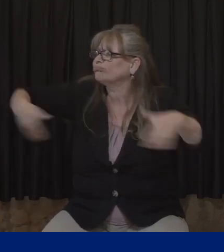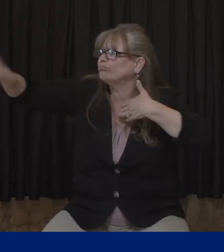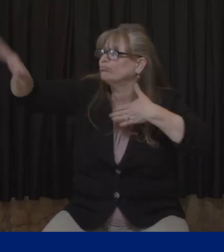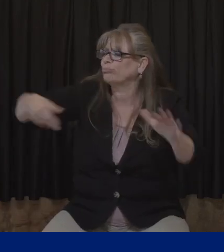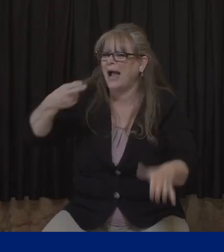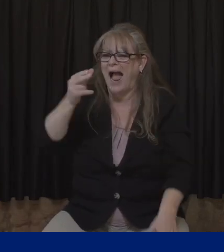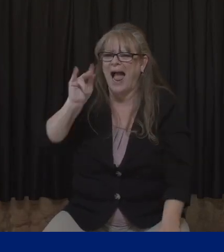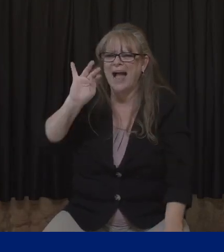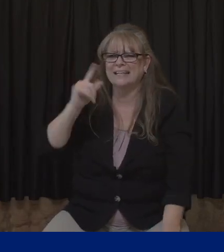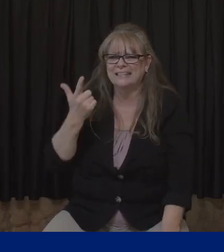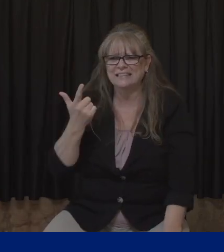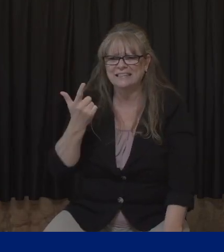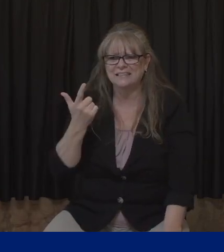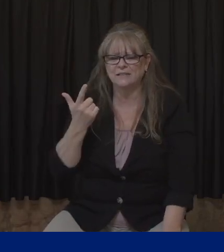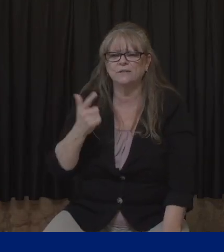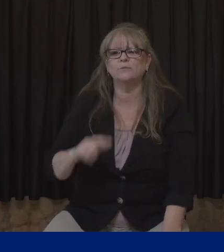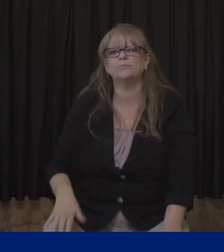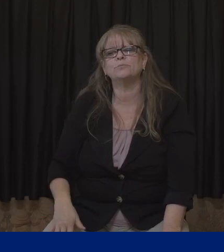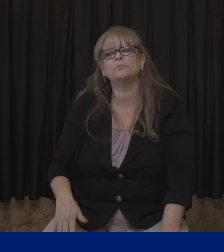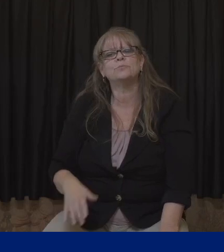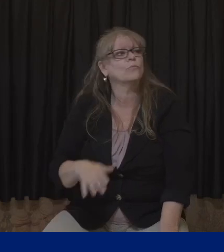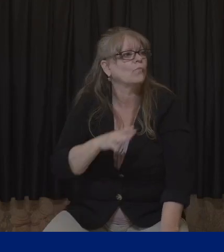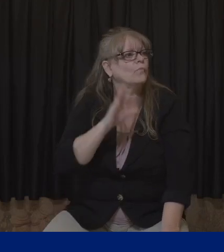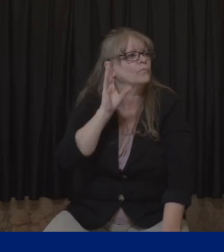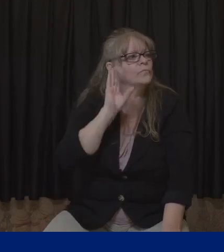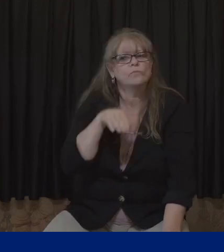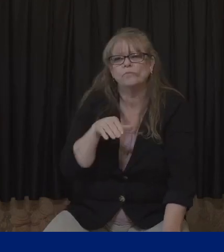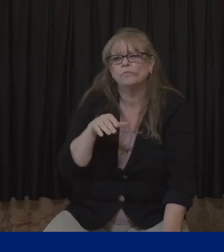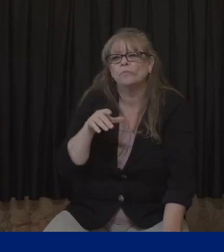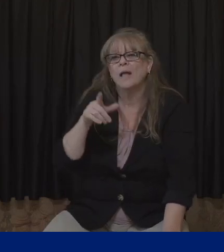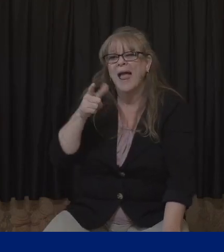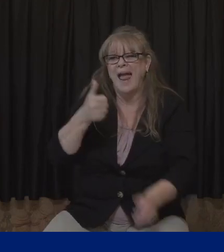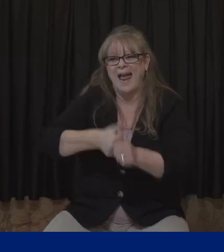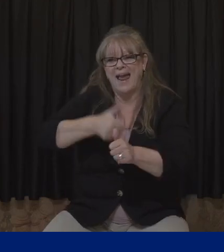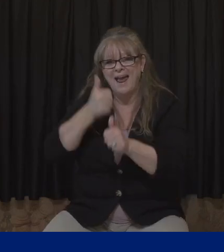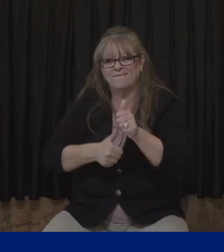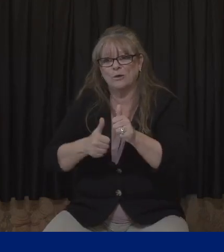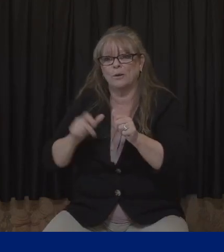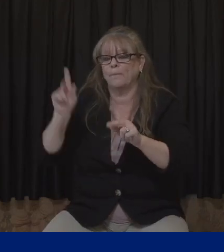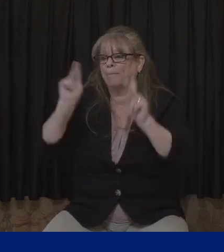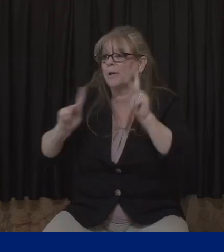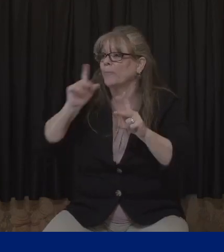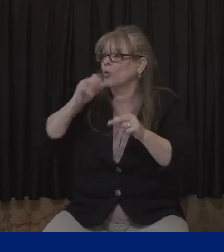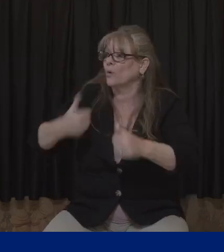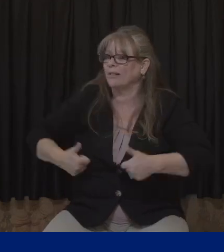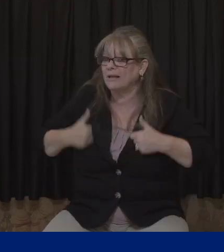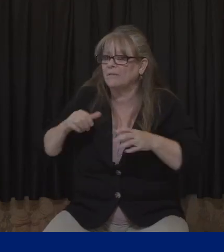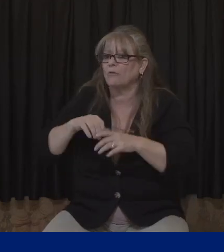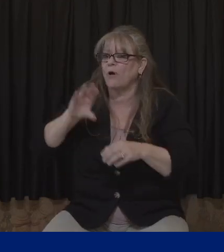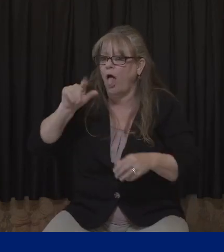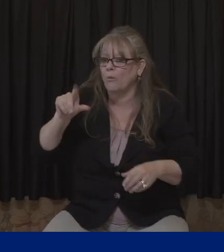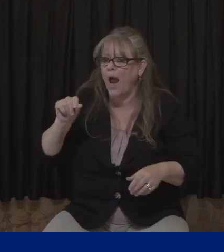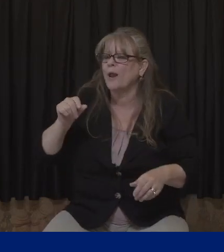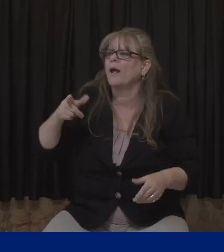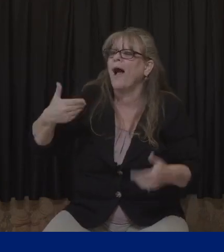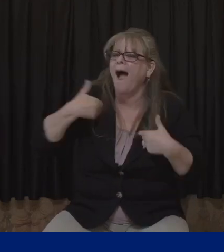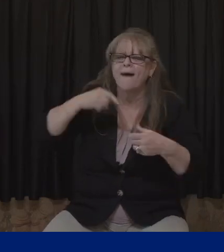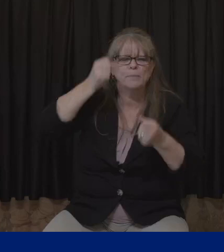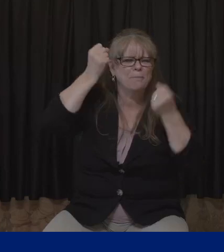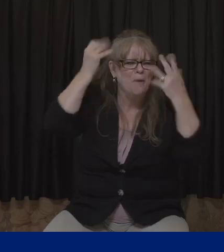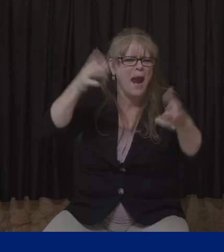say every Coloradan has numerous municipal parks or county open space within 10 miles of